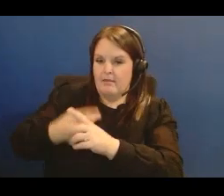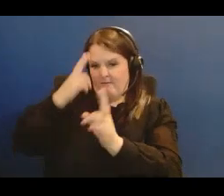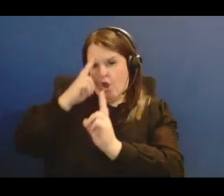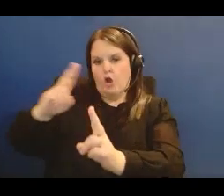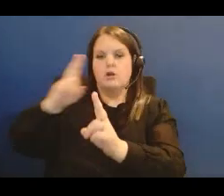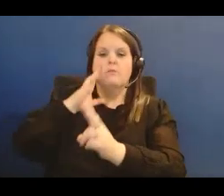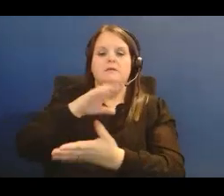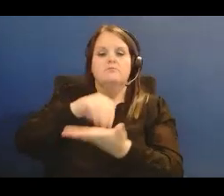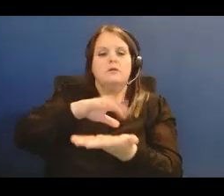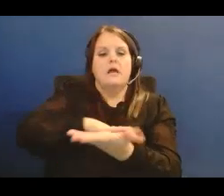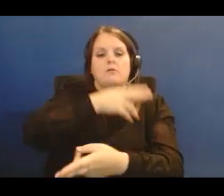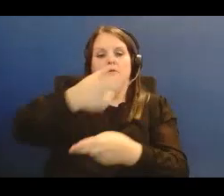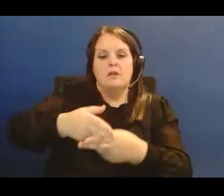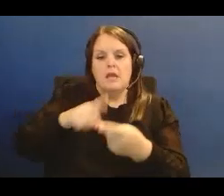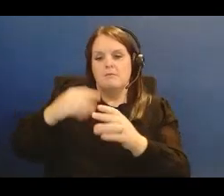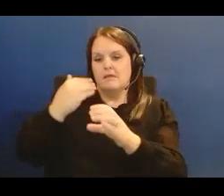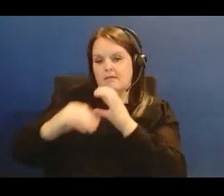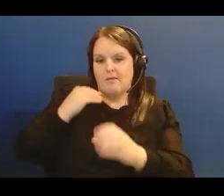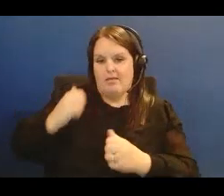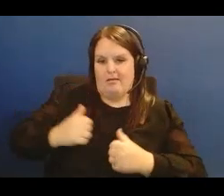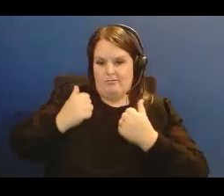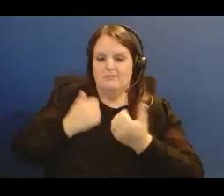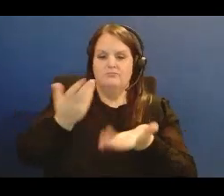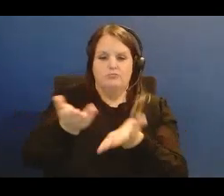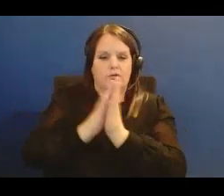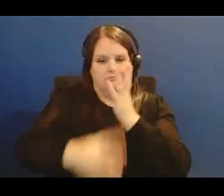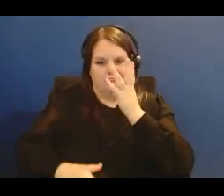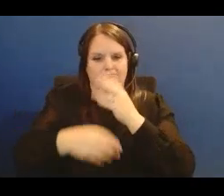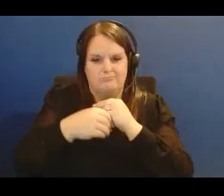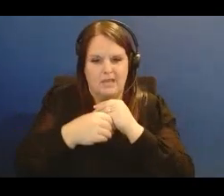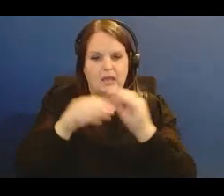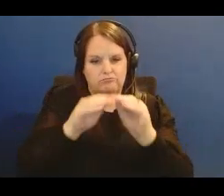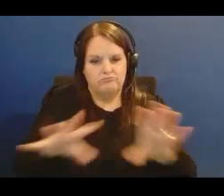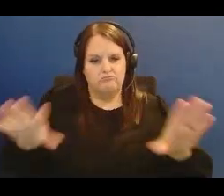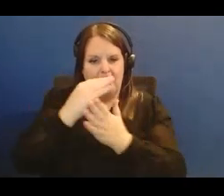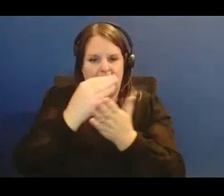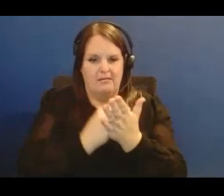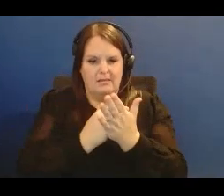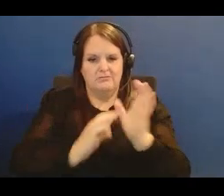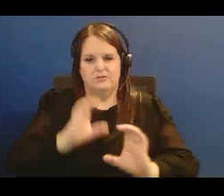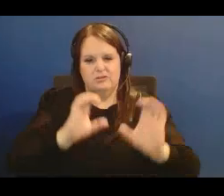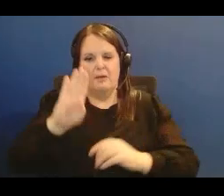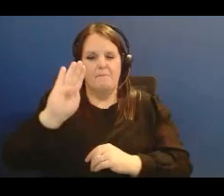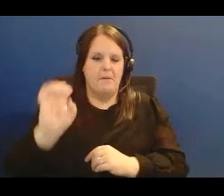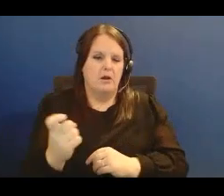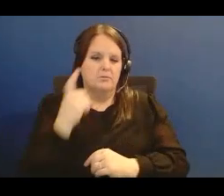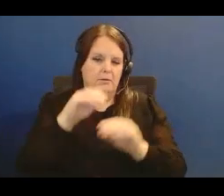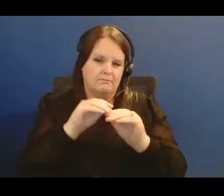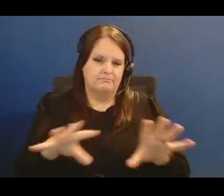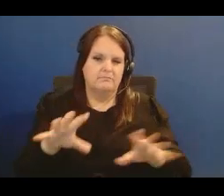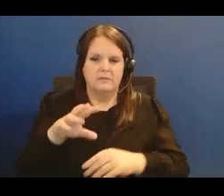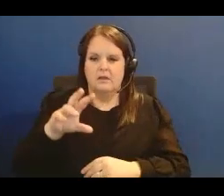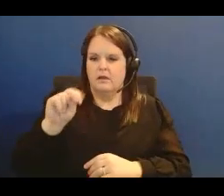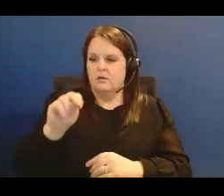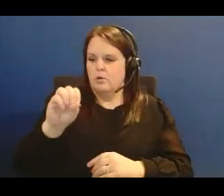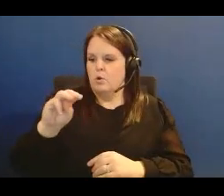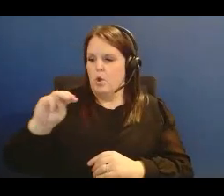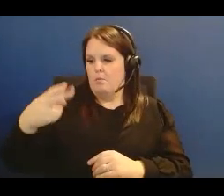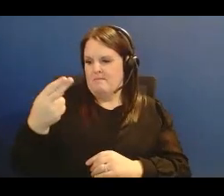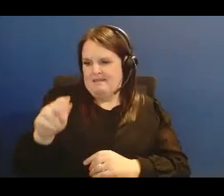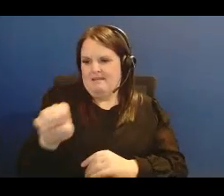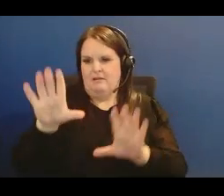your name, your email, and a request to be added to the distribution list in the chat box. NOMHE does an incredible job, their